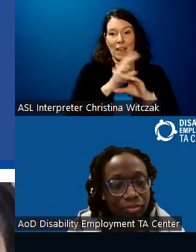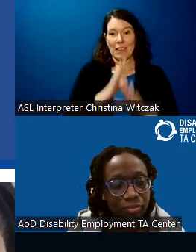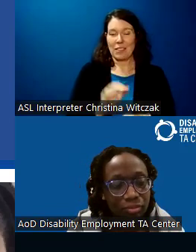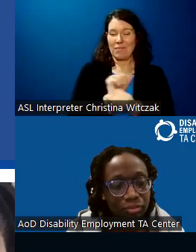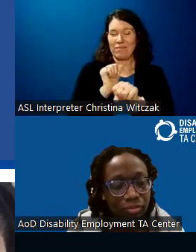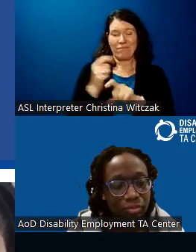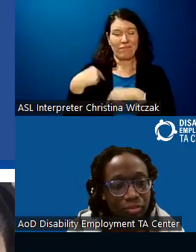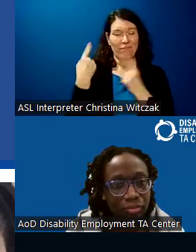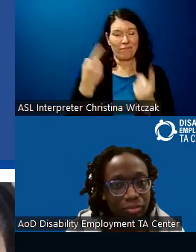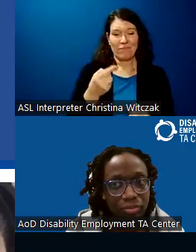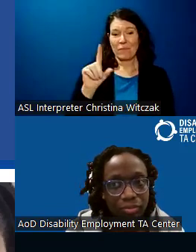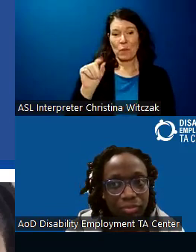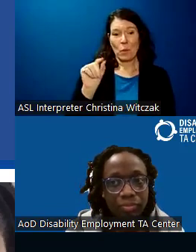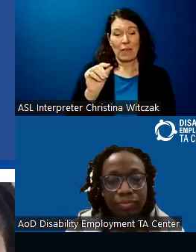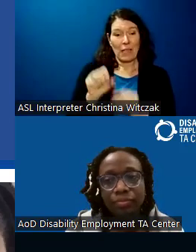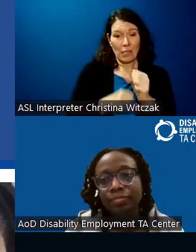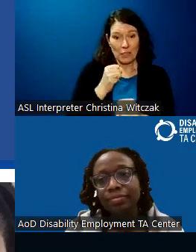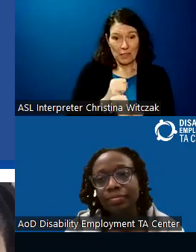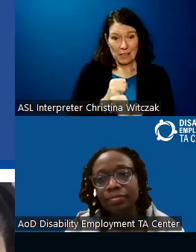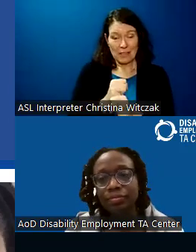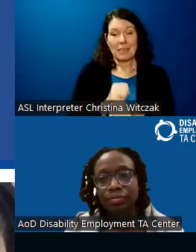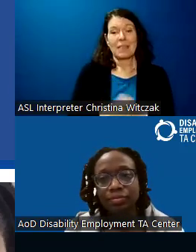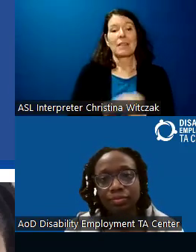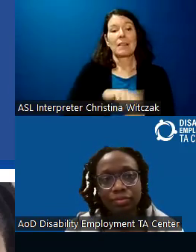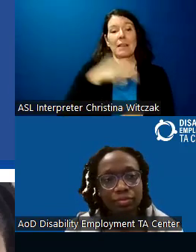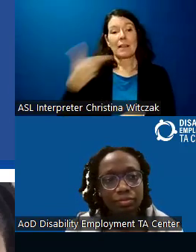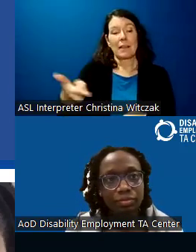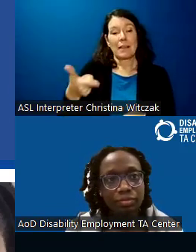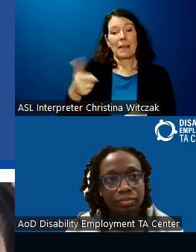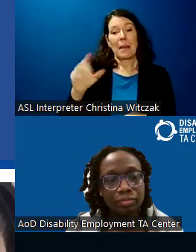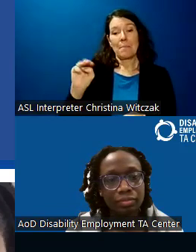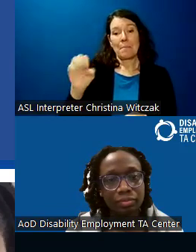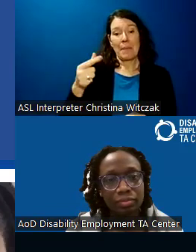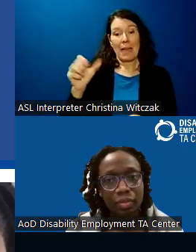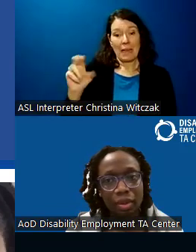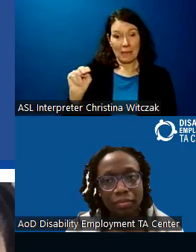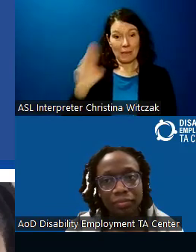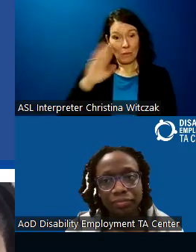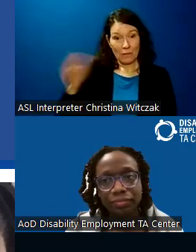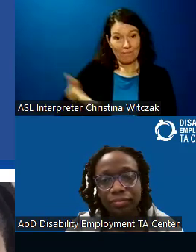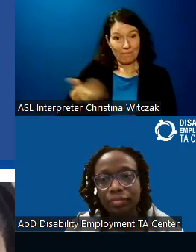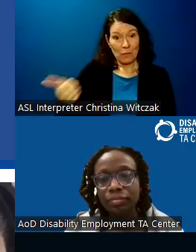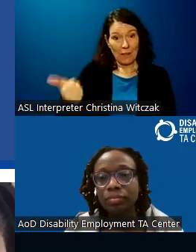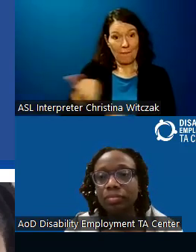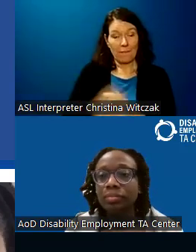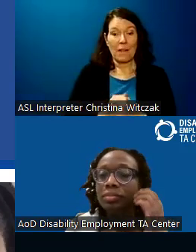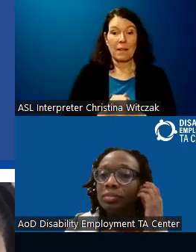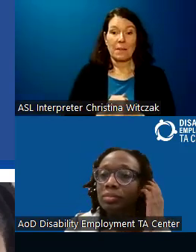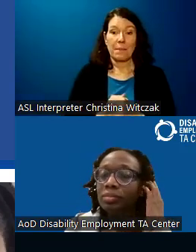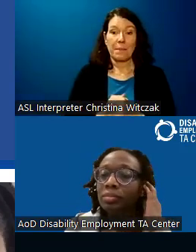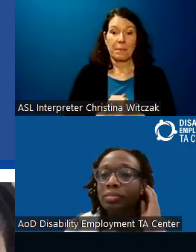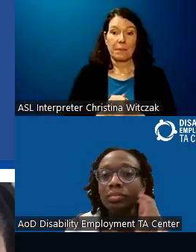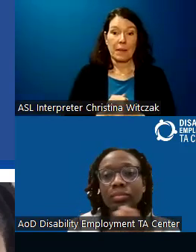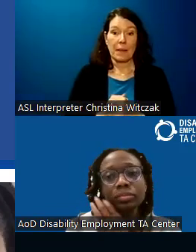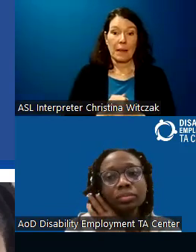20 years. And again, it's a pleasure to be here today. I'll turn it over to my colleague, Megan, who will introduce herself.